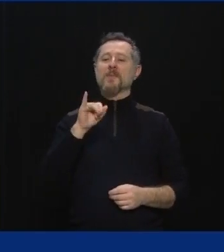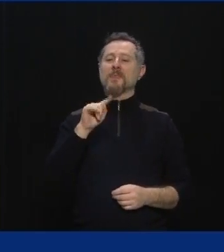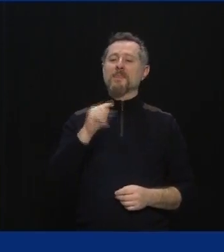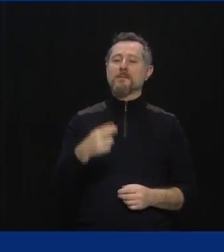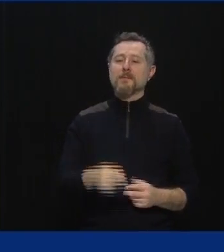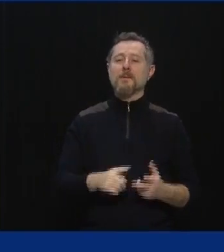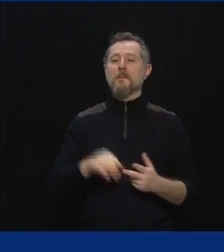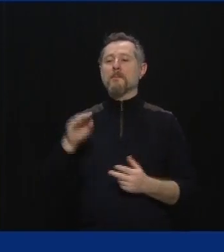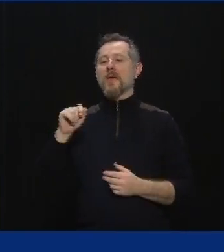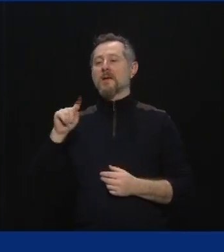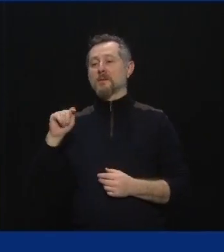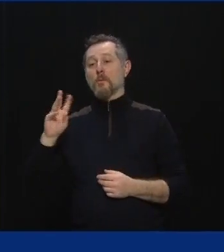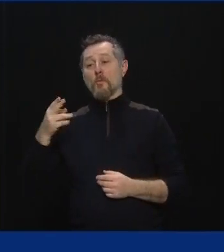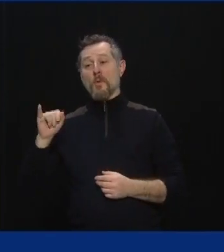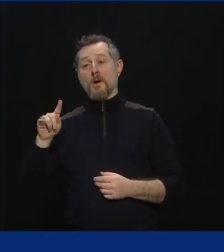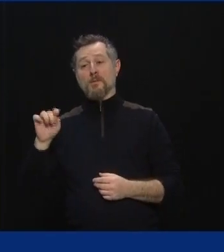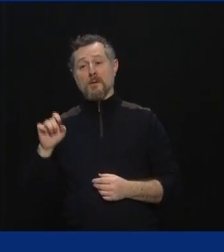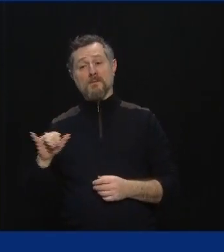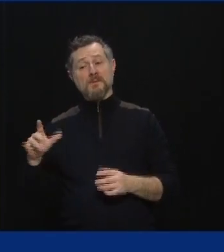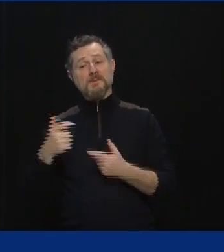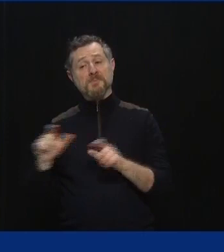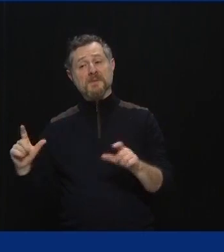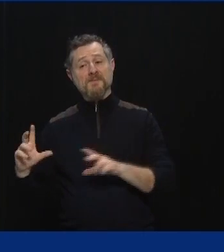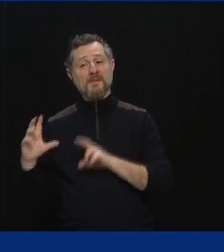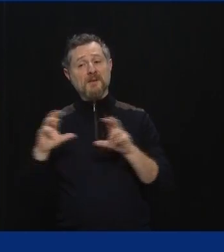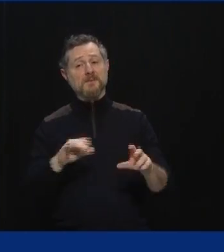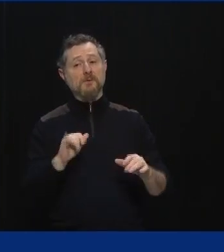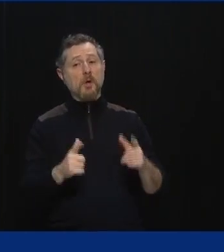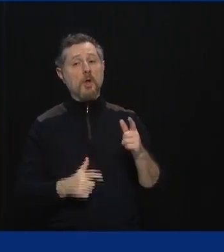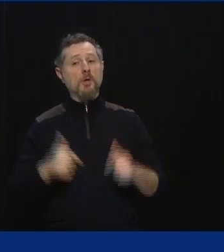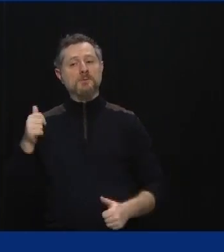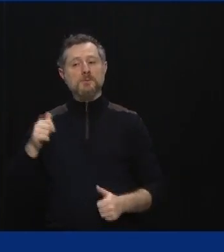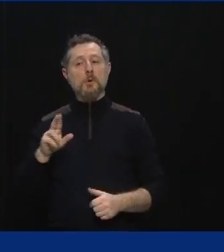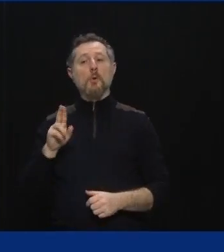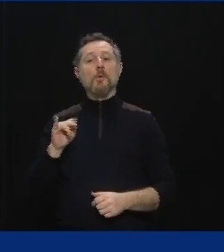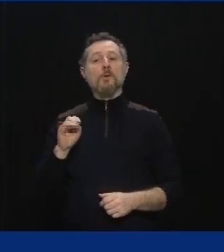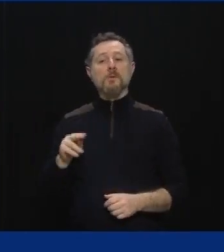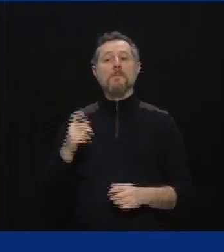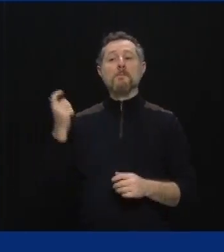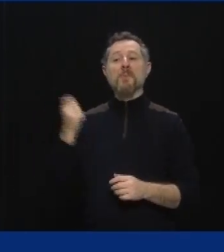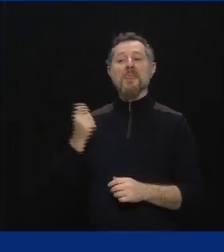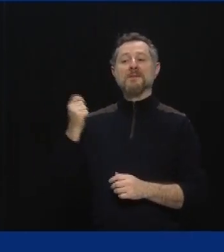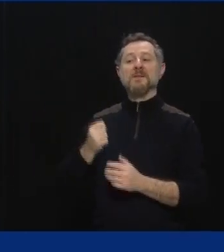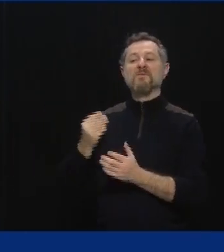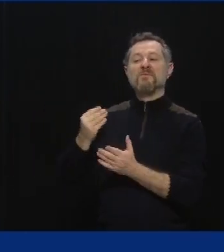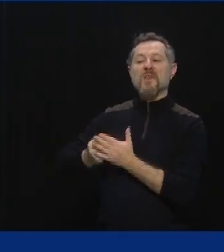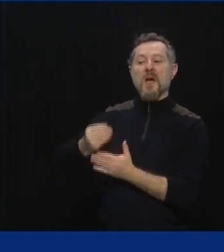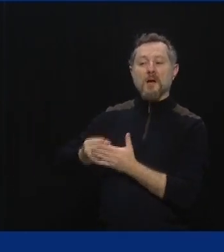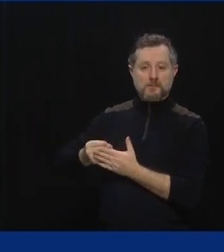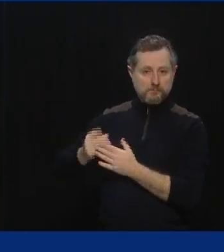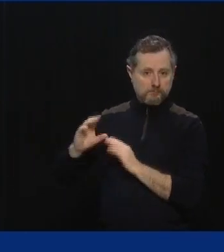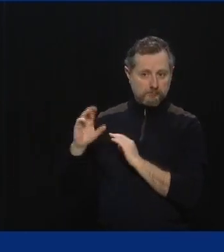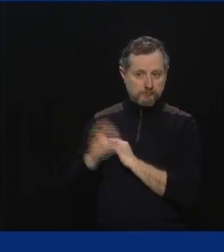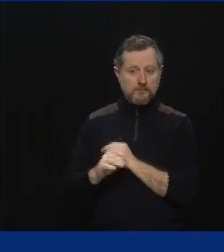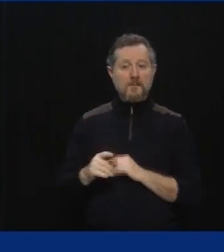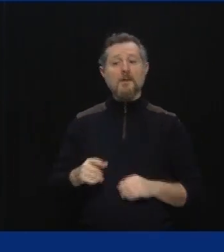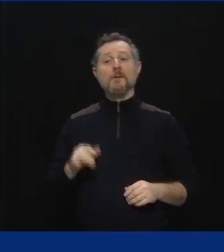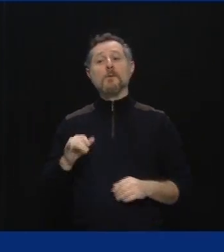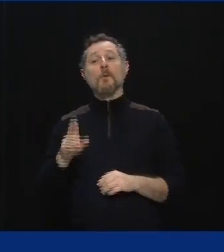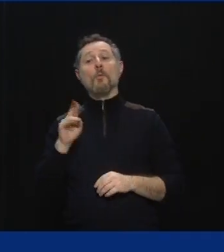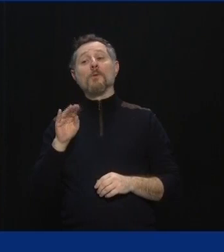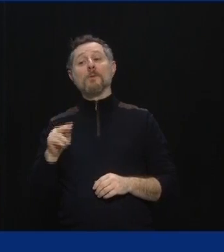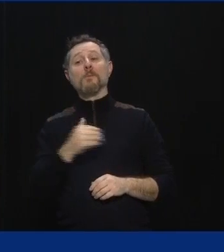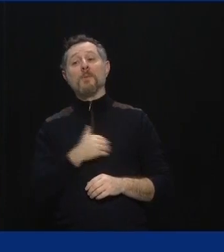is a very significant investment, the largest investment. This is Union Pension Fund money. And essentially, Union Pension Funds, union members are